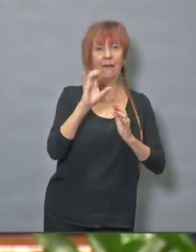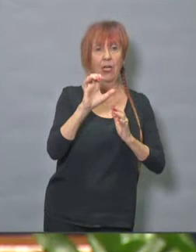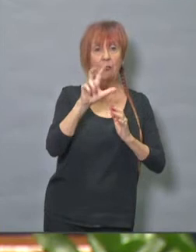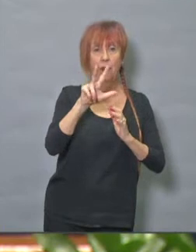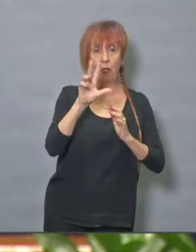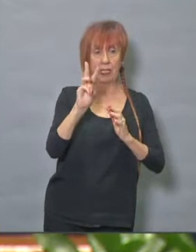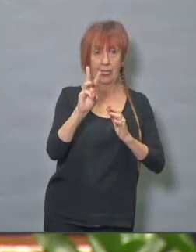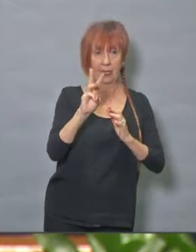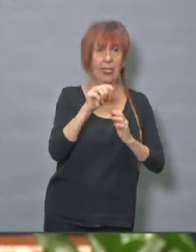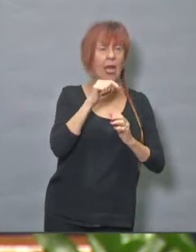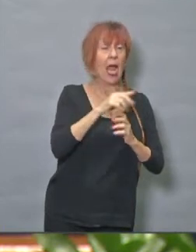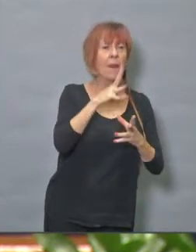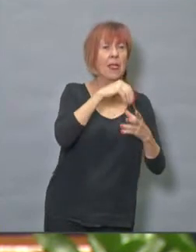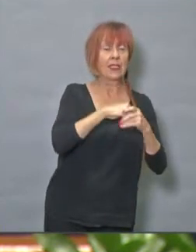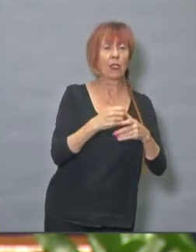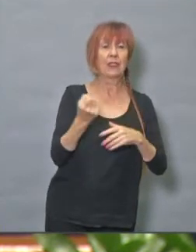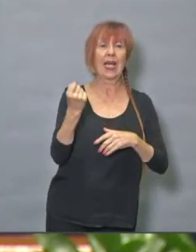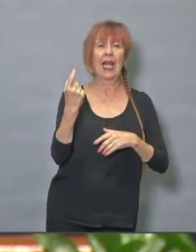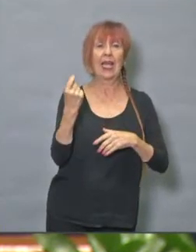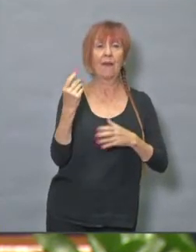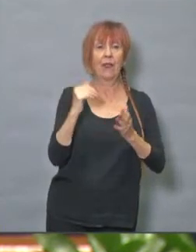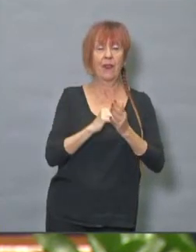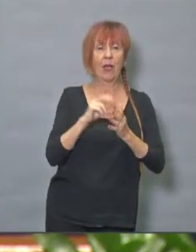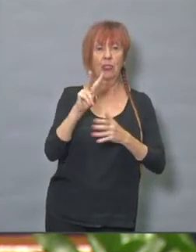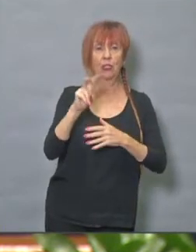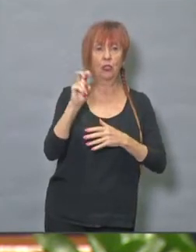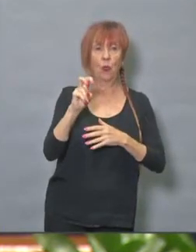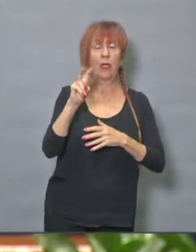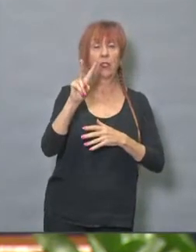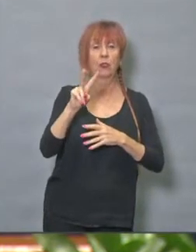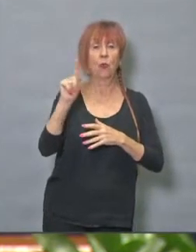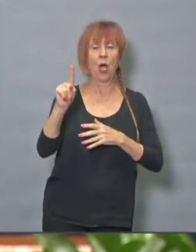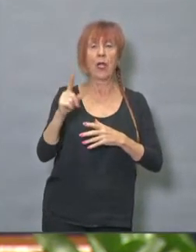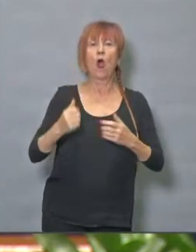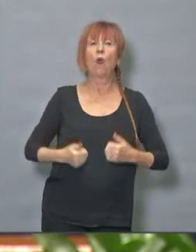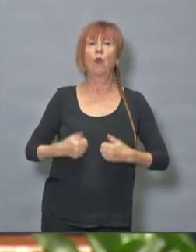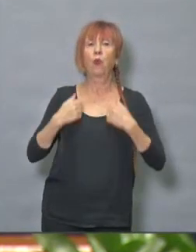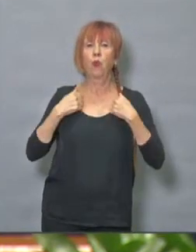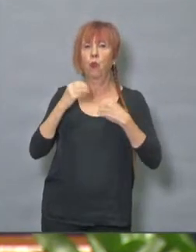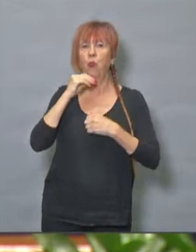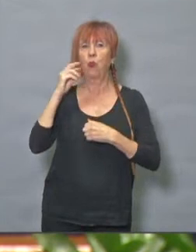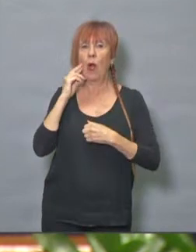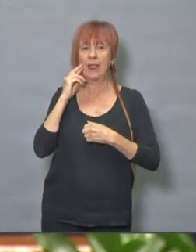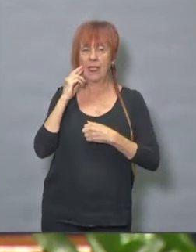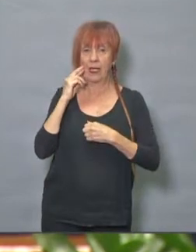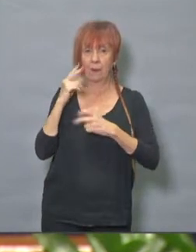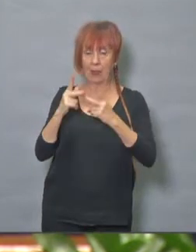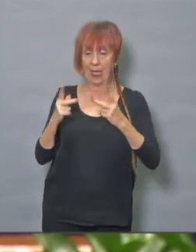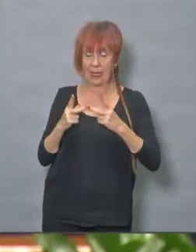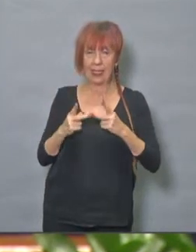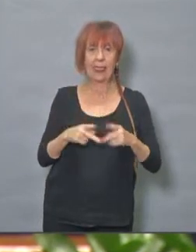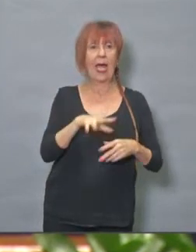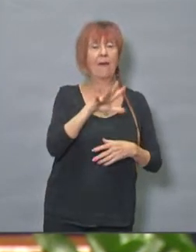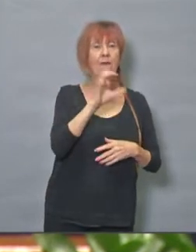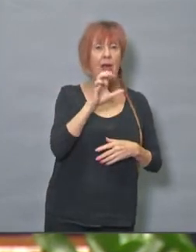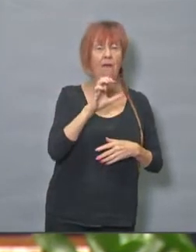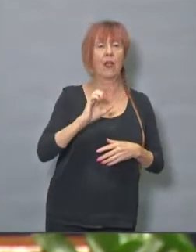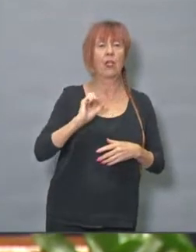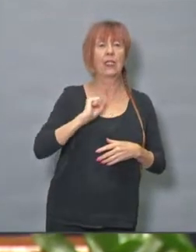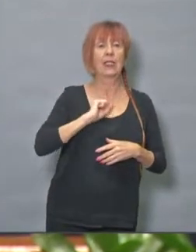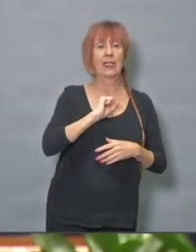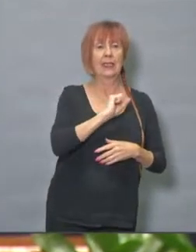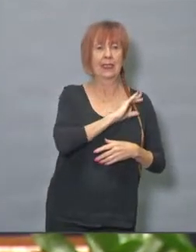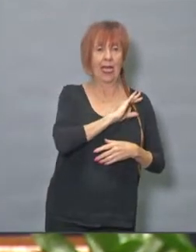17,736, and this includes 11,201 residents and 6,535 staff. This